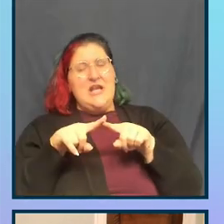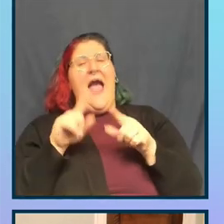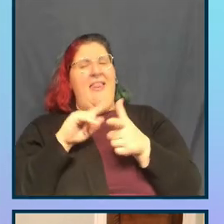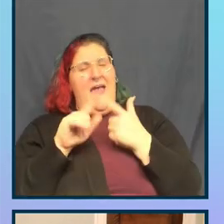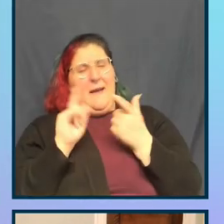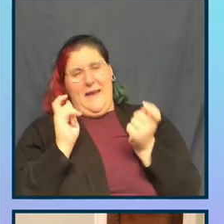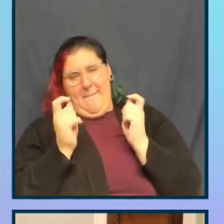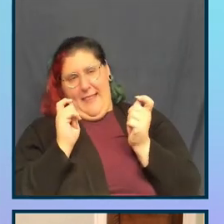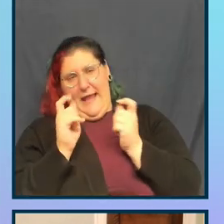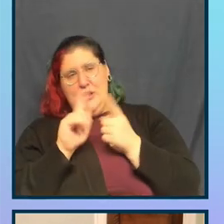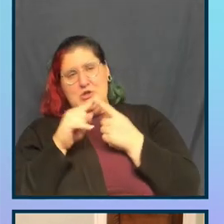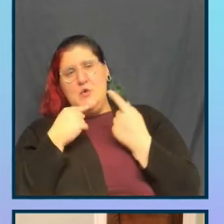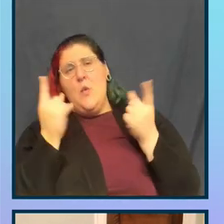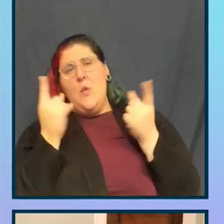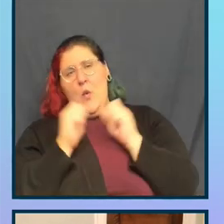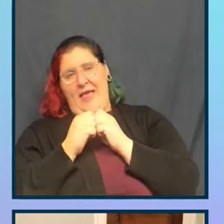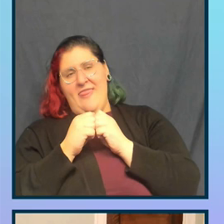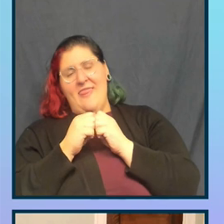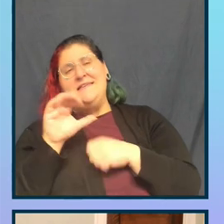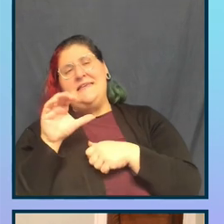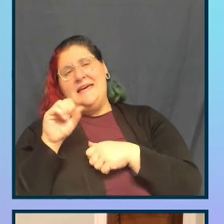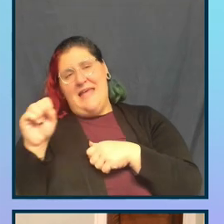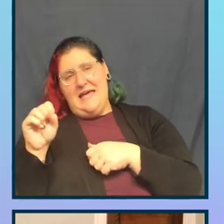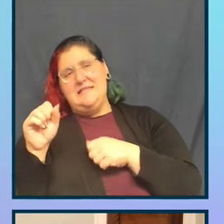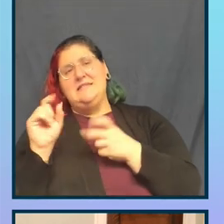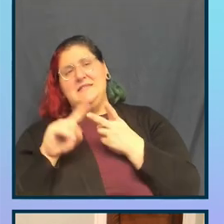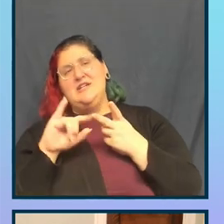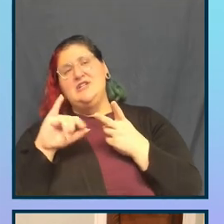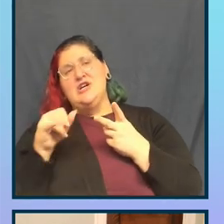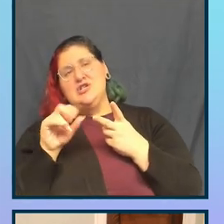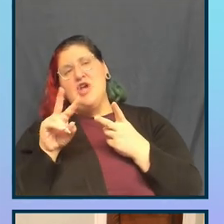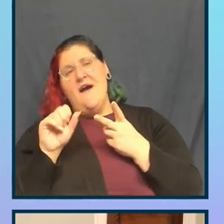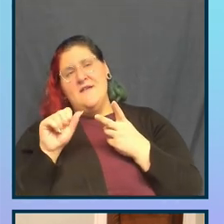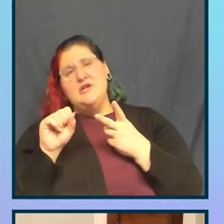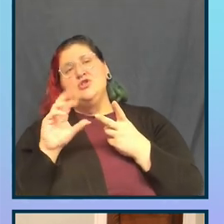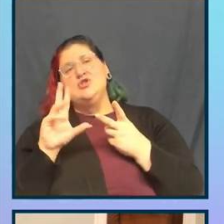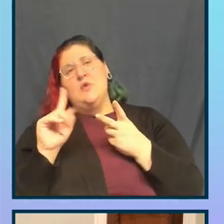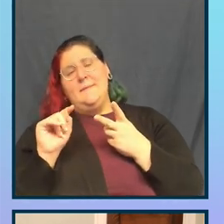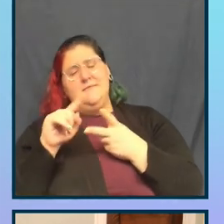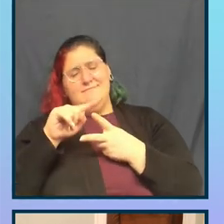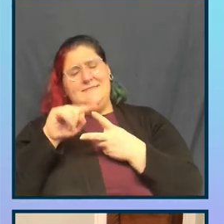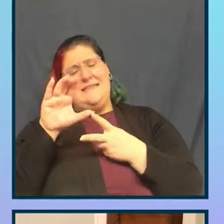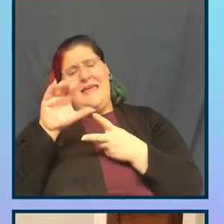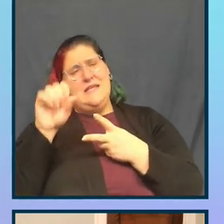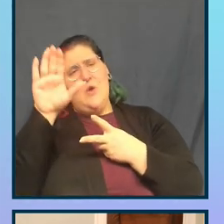JavaScript. And CSS is a wonderful tool. It provides so much flexibility and creativity.